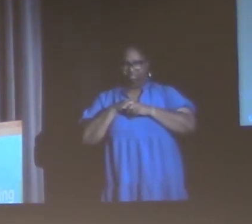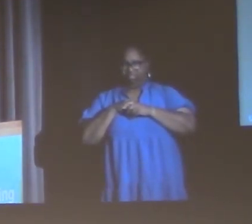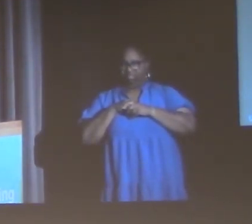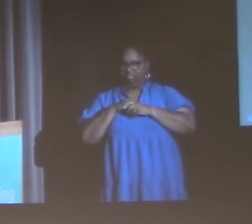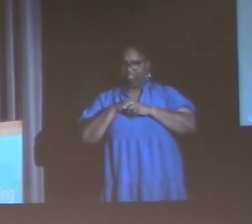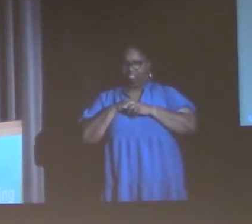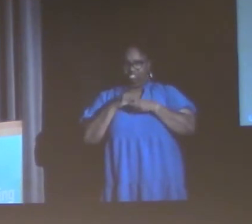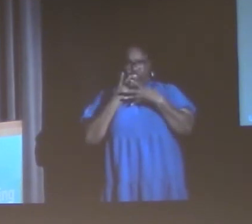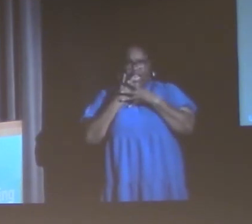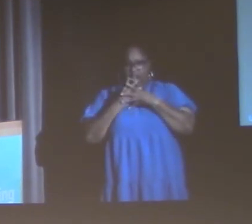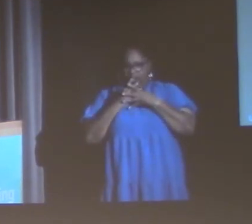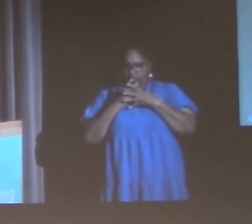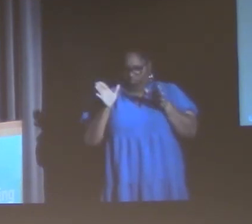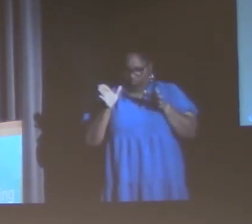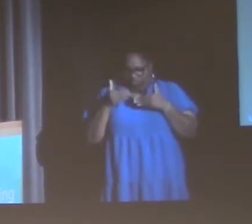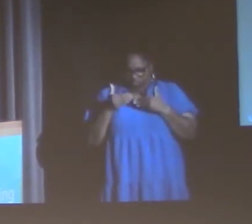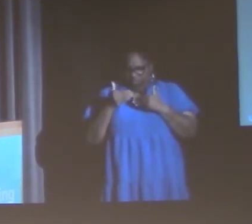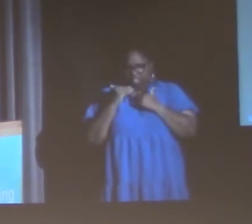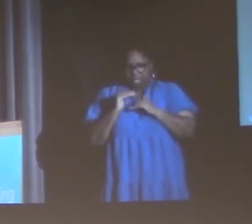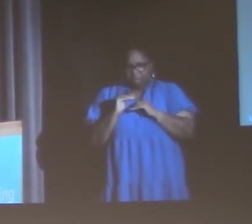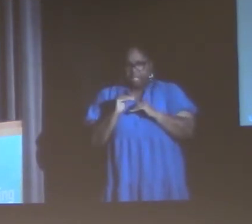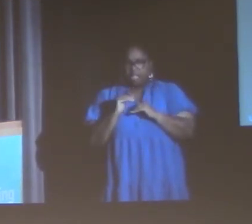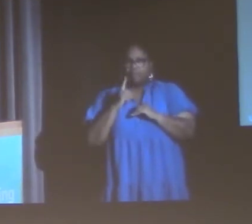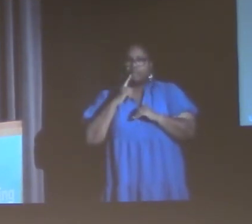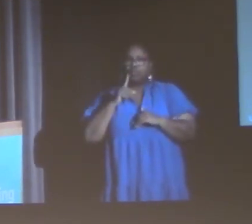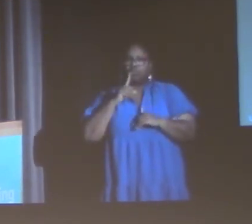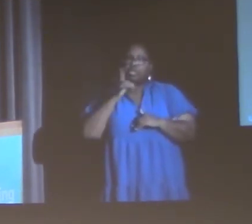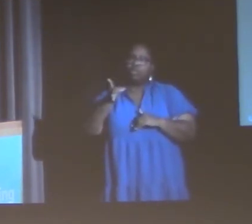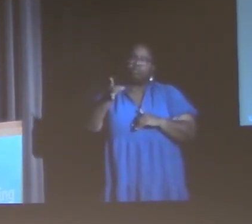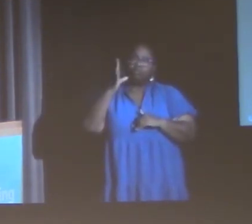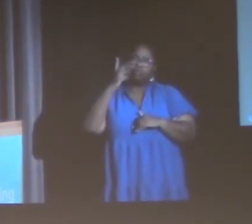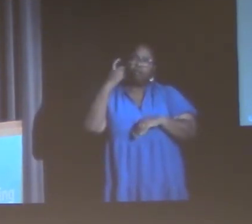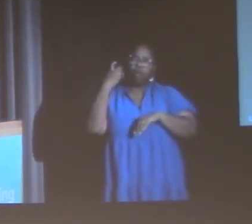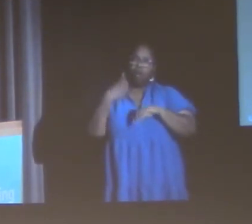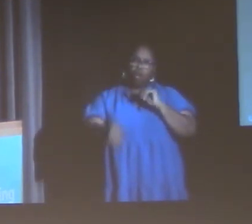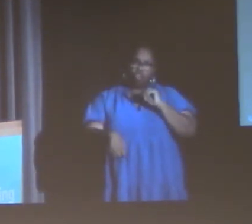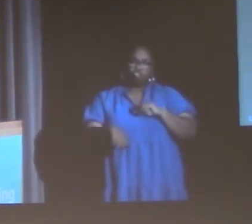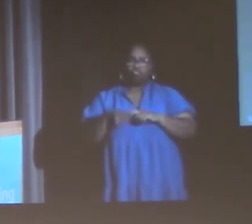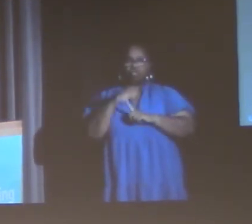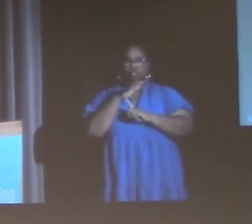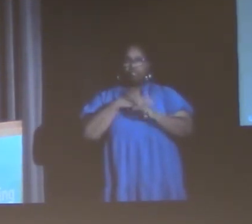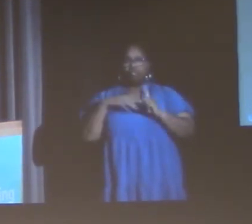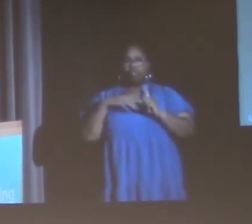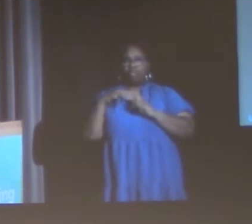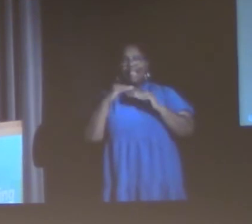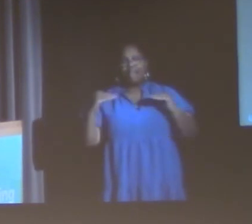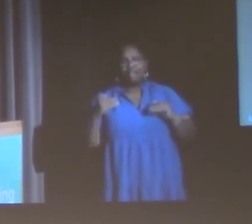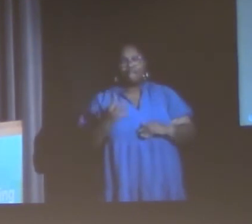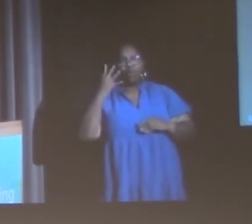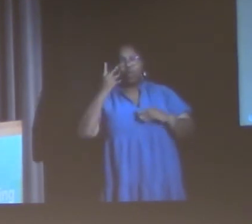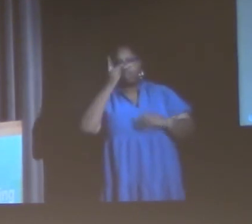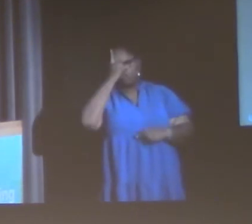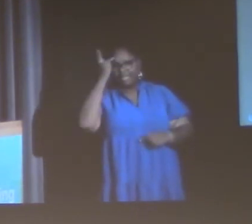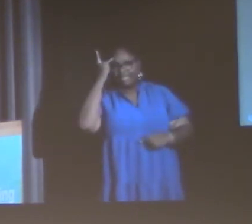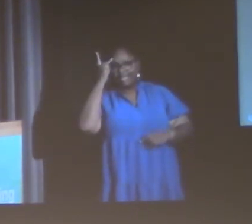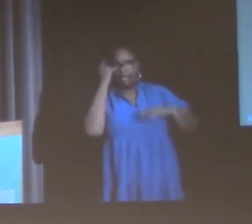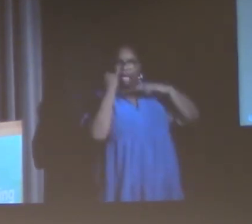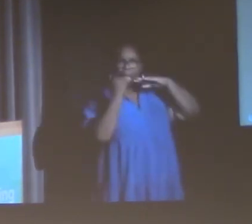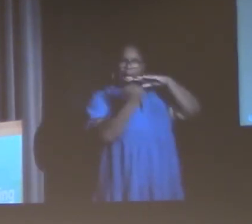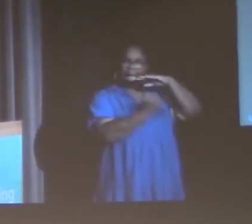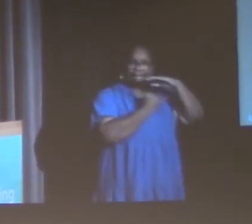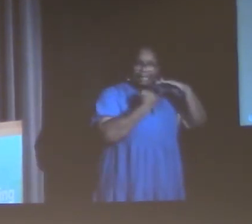situation, because he was in such a harsh context, right? He was in a level 4 prison. He was in isolation half of the time